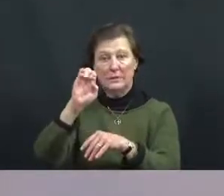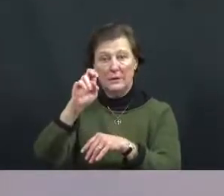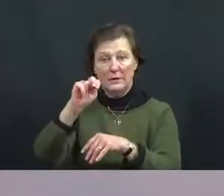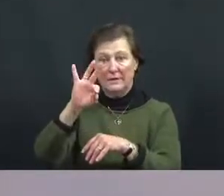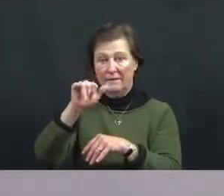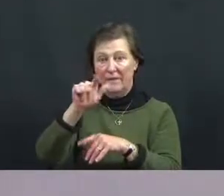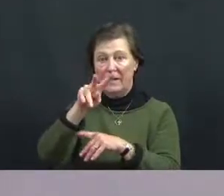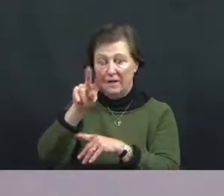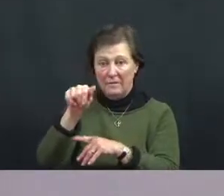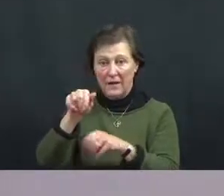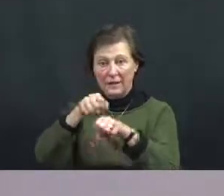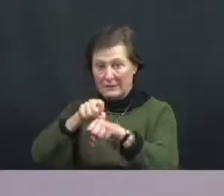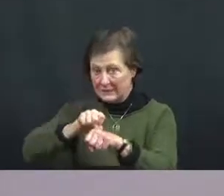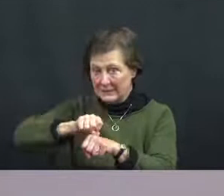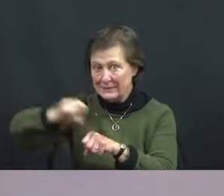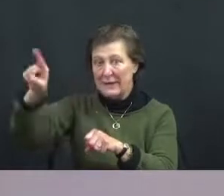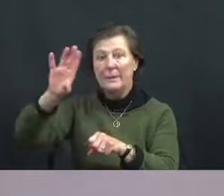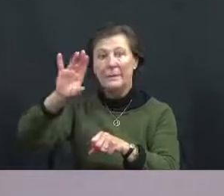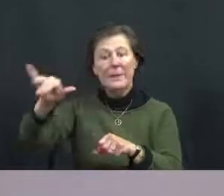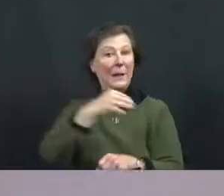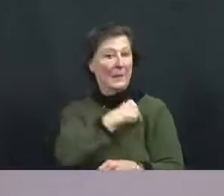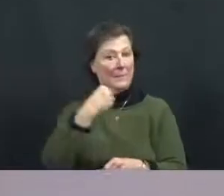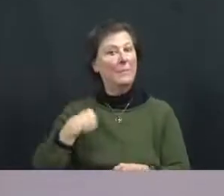wonderful members of our own congregation.